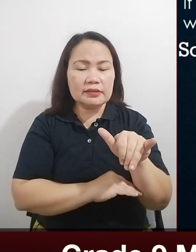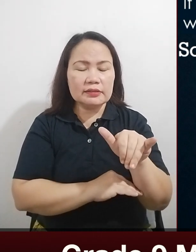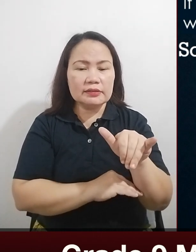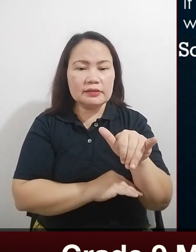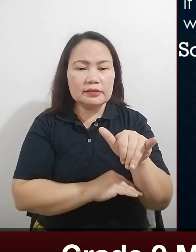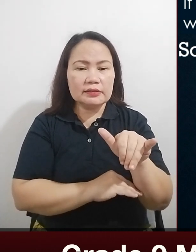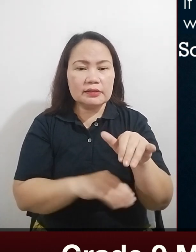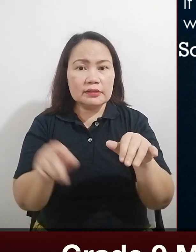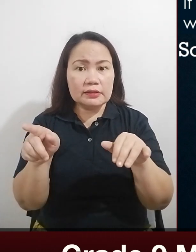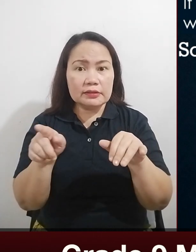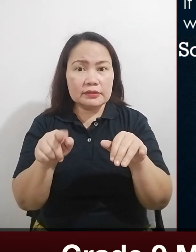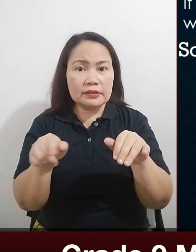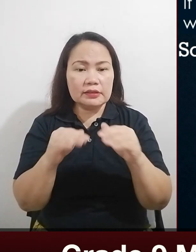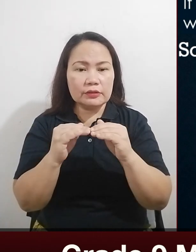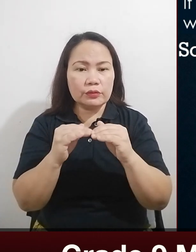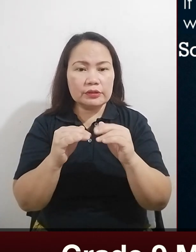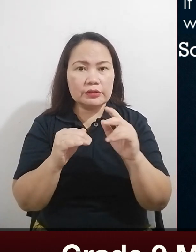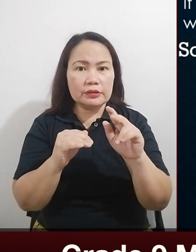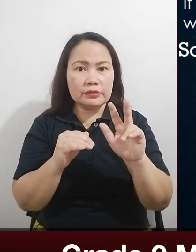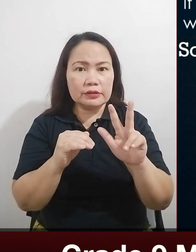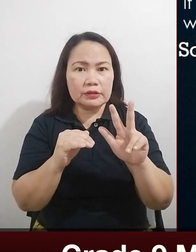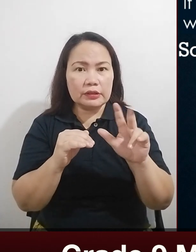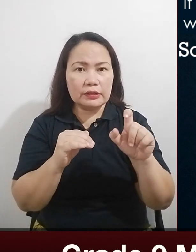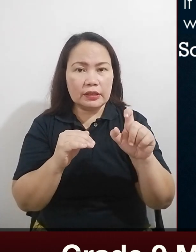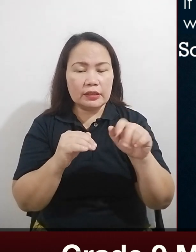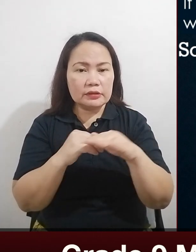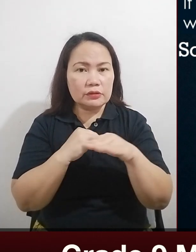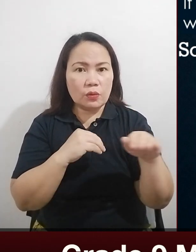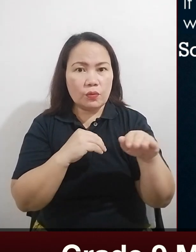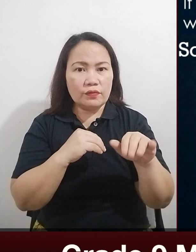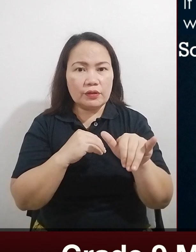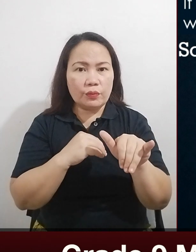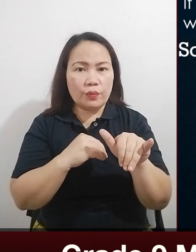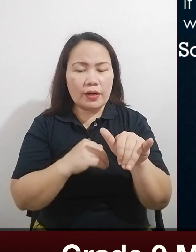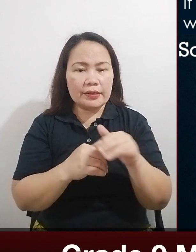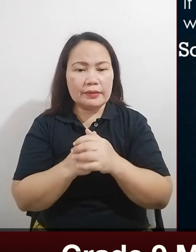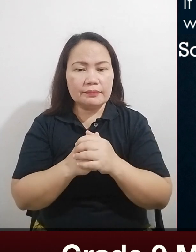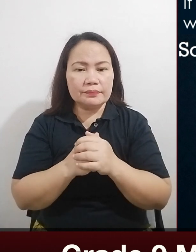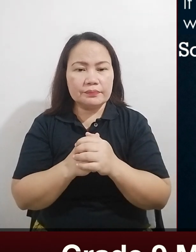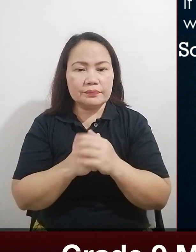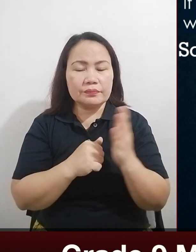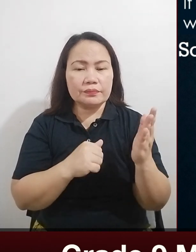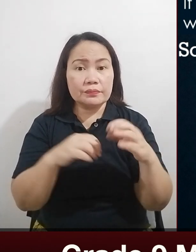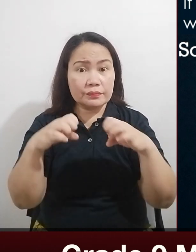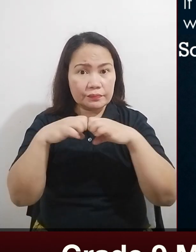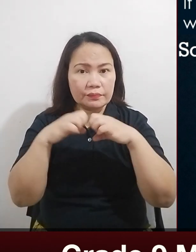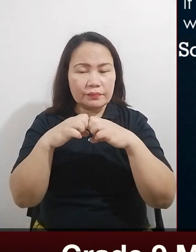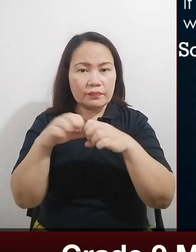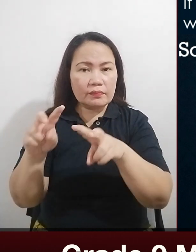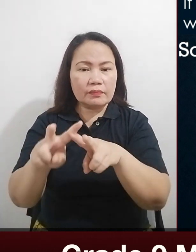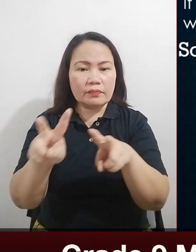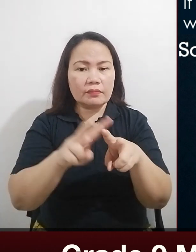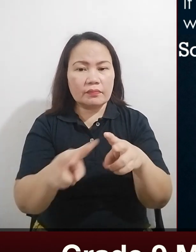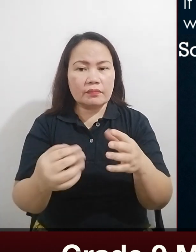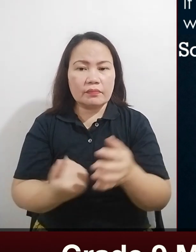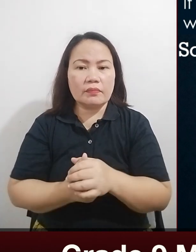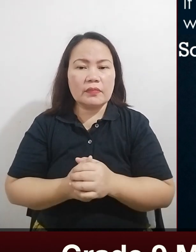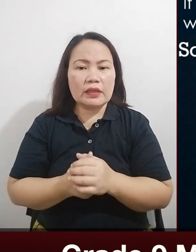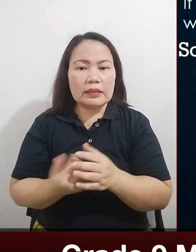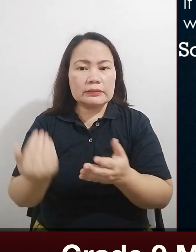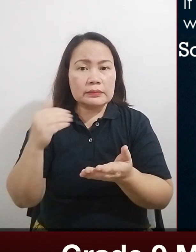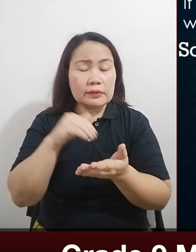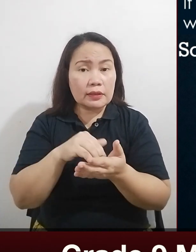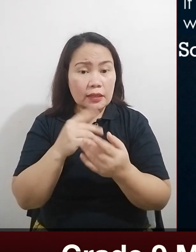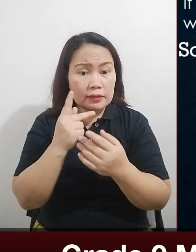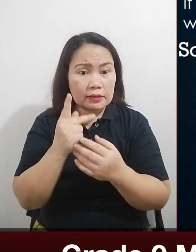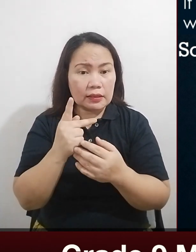3. So, z equals 3x over y. So, ito yung equation of variation natin. So, again,